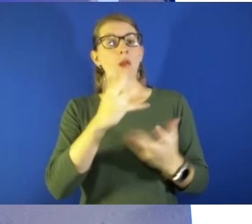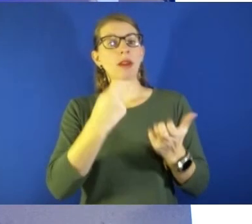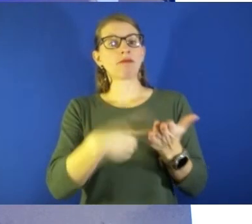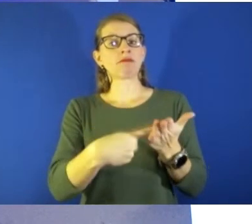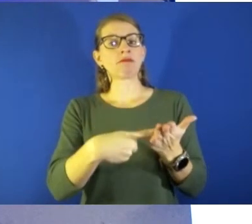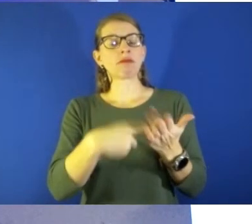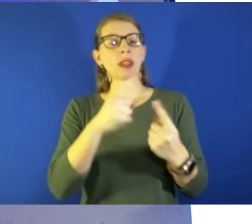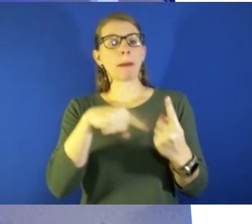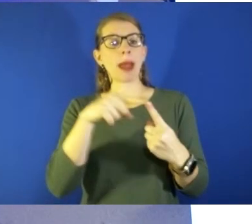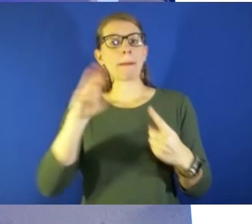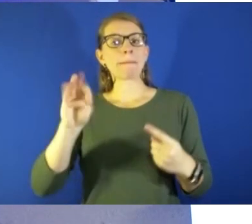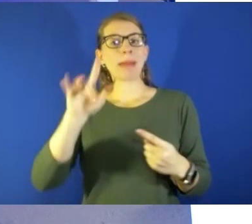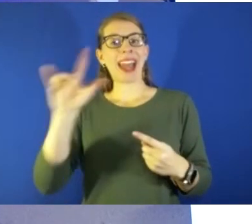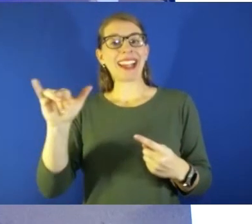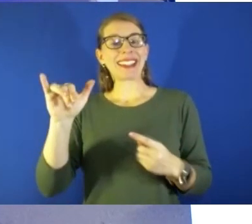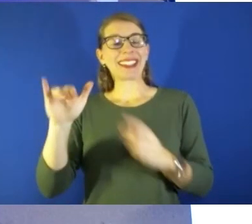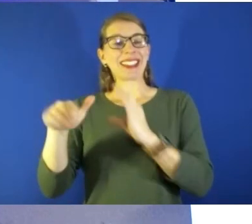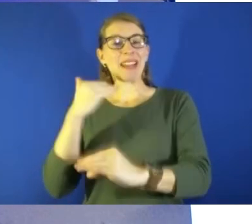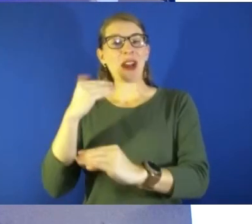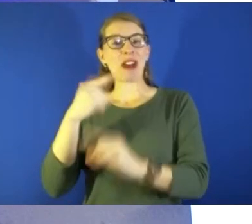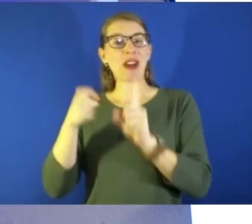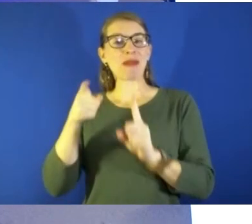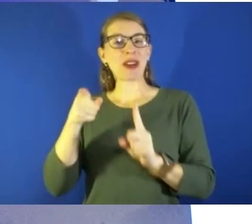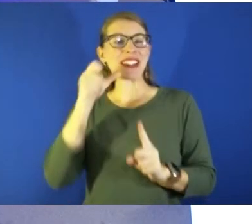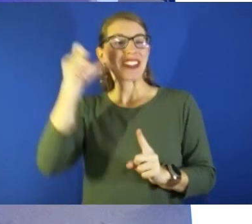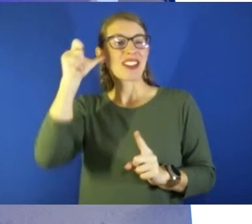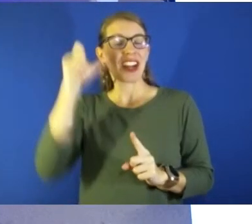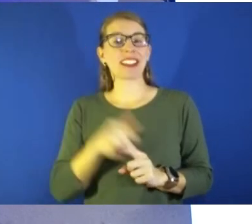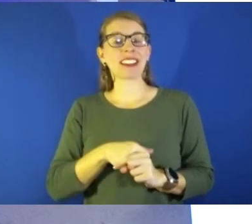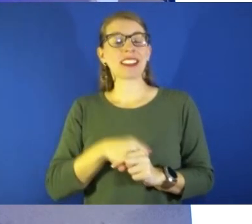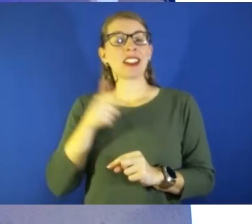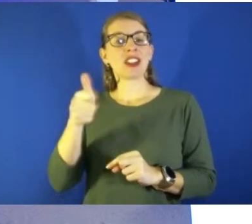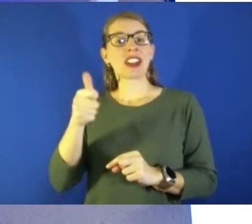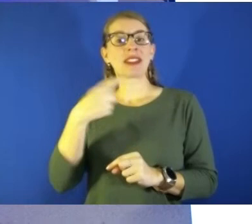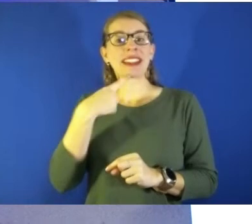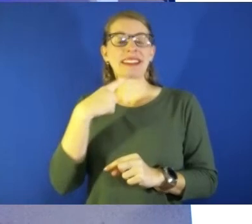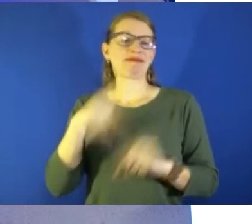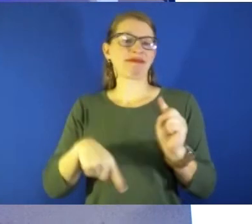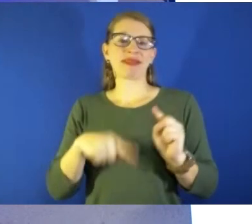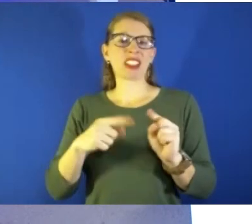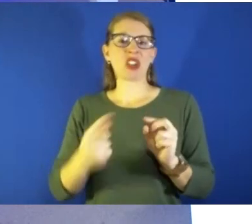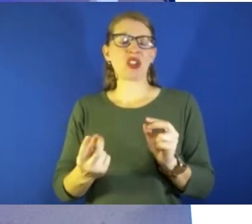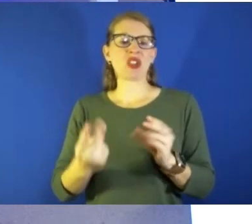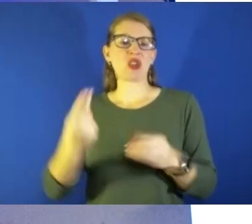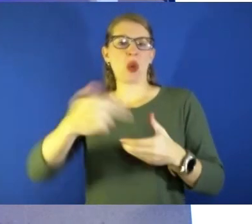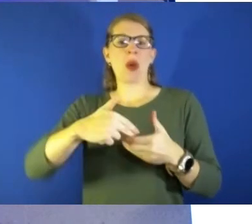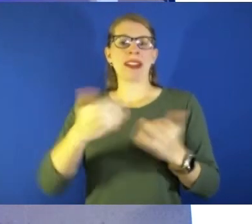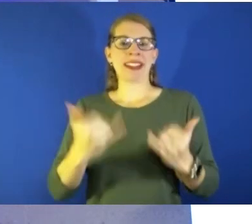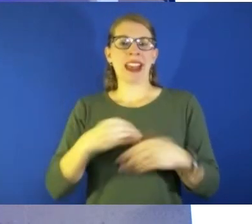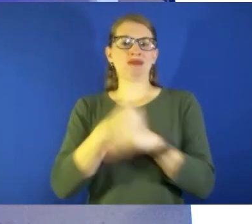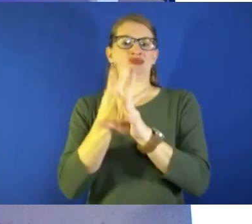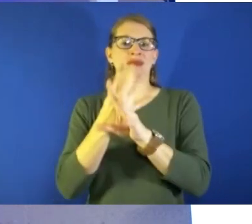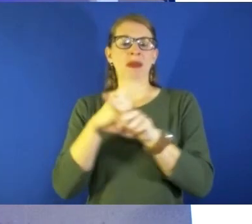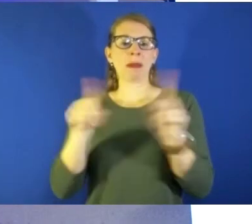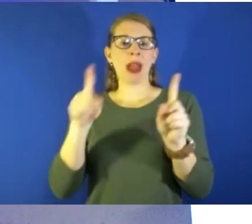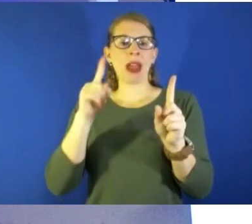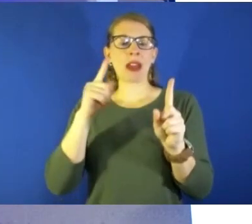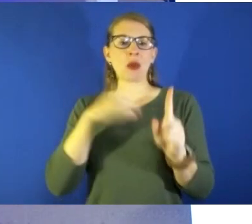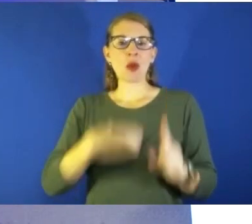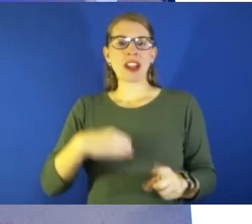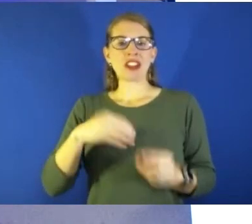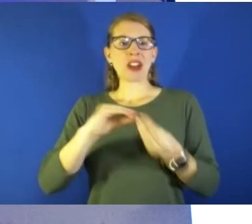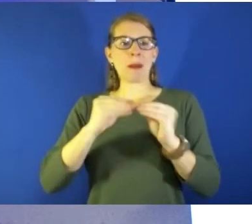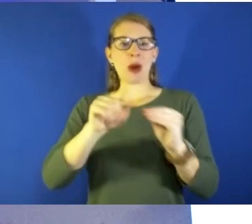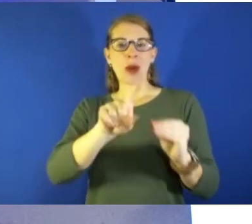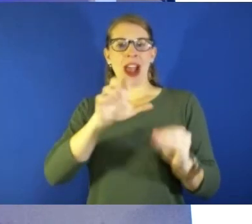an email from her, by the way, yesterday, and she said that she couldn't be with us today, but she wished number 100 the very, very best. She says,